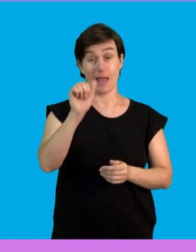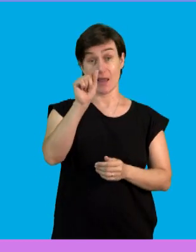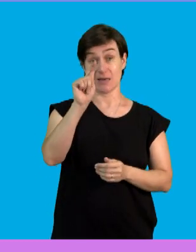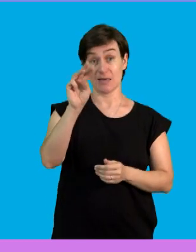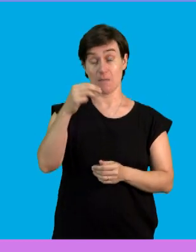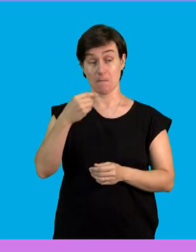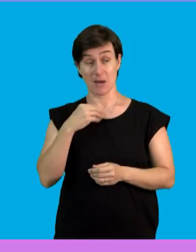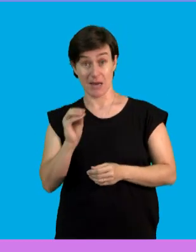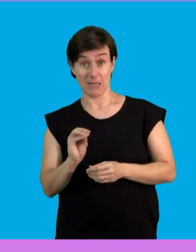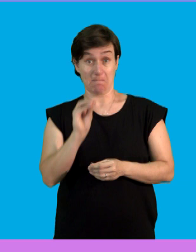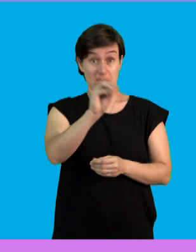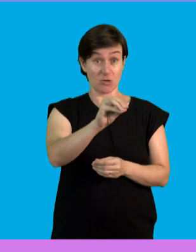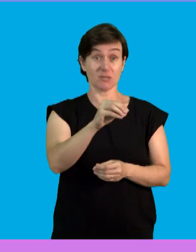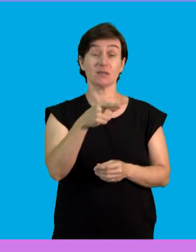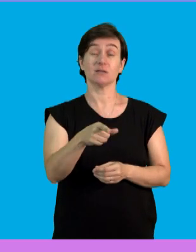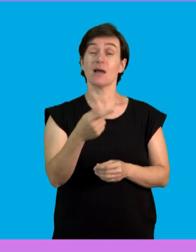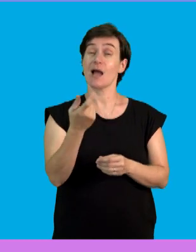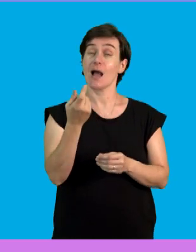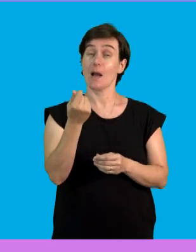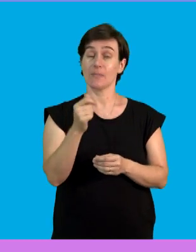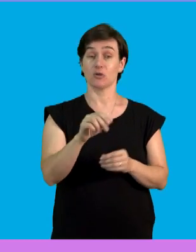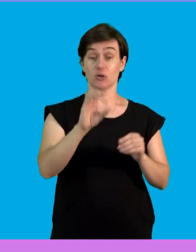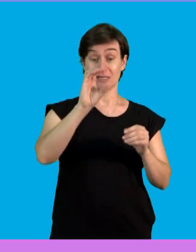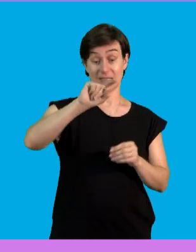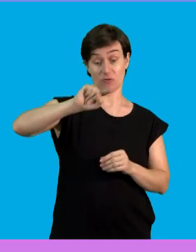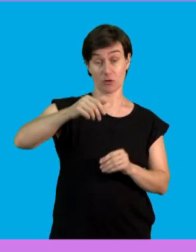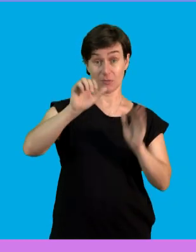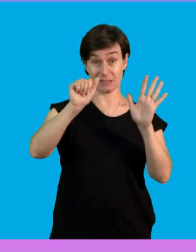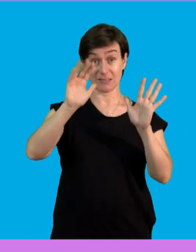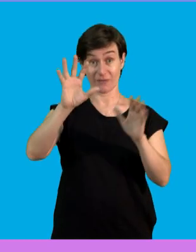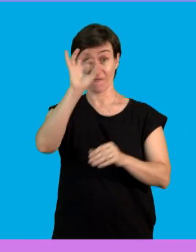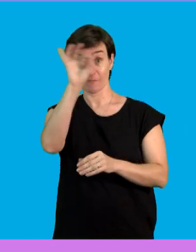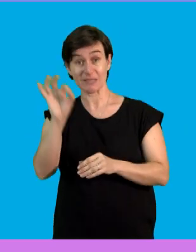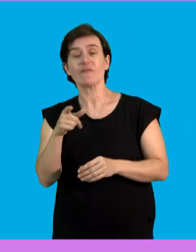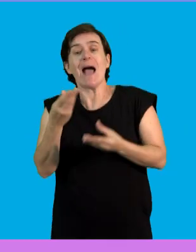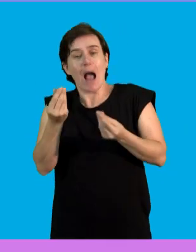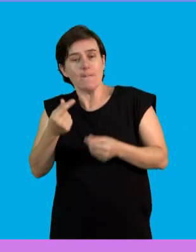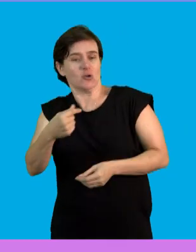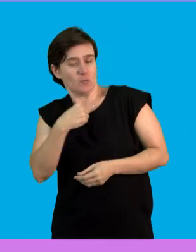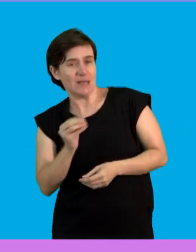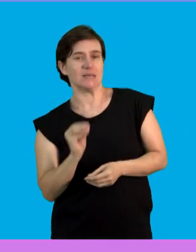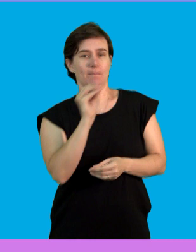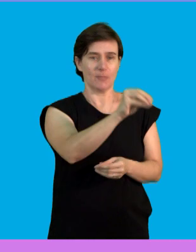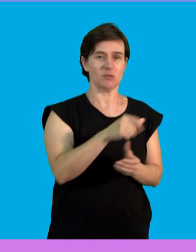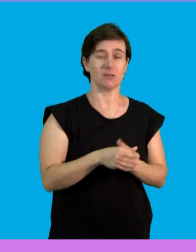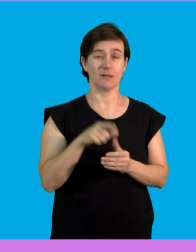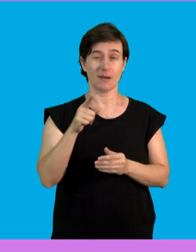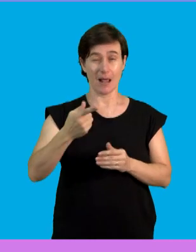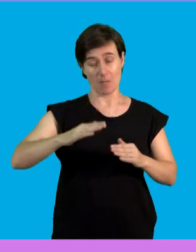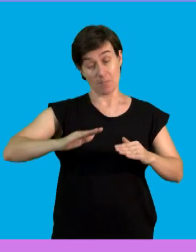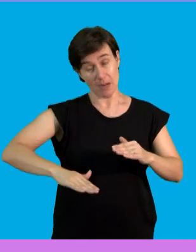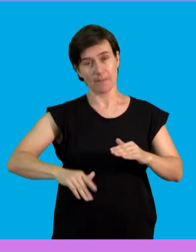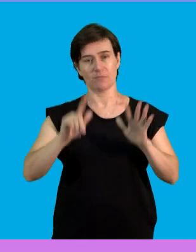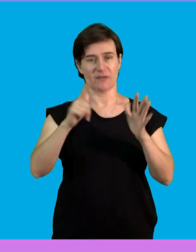the ATM, it will cost you 0.65% of the value, a minimum of